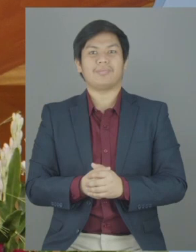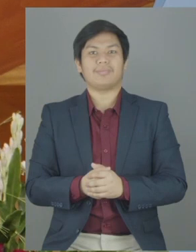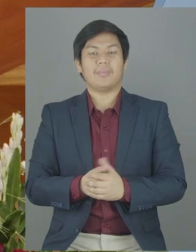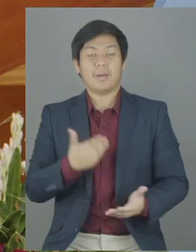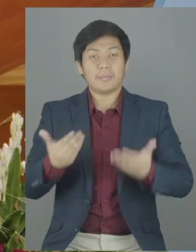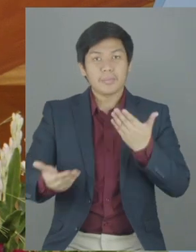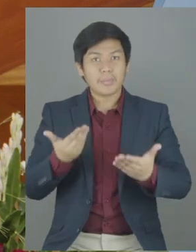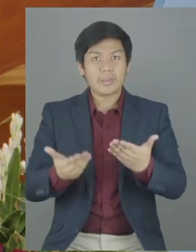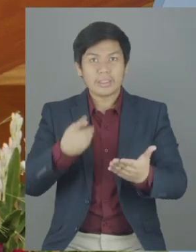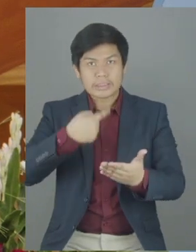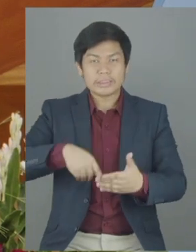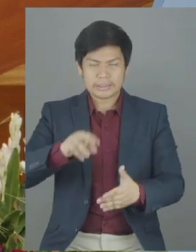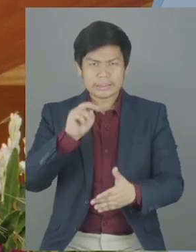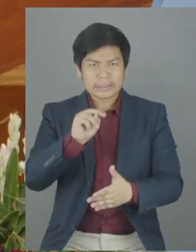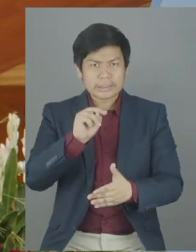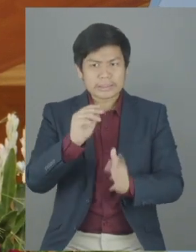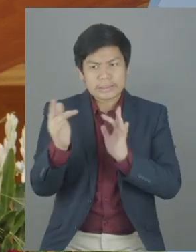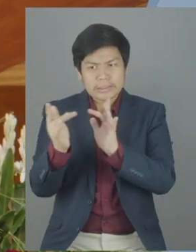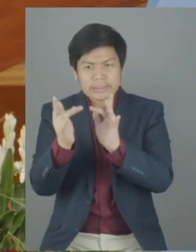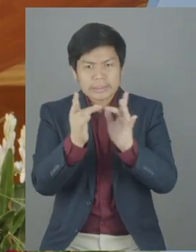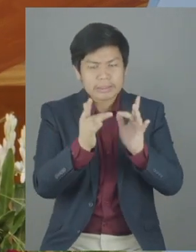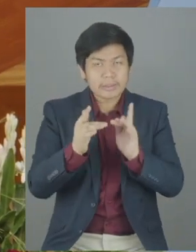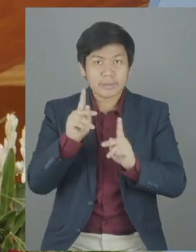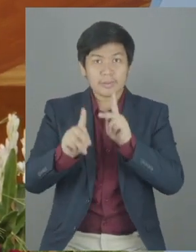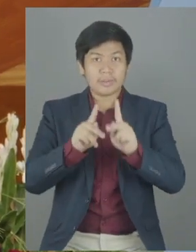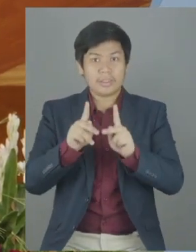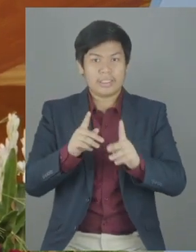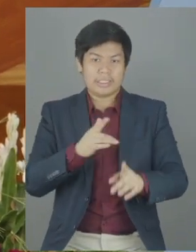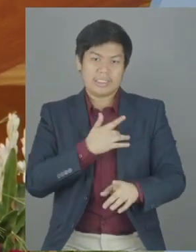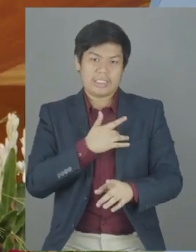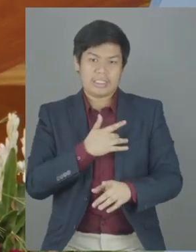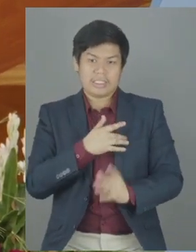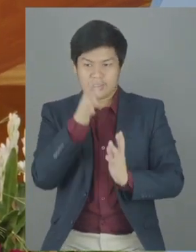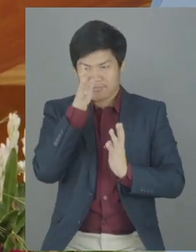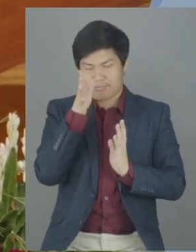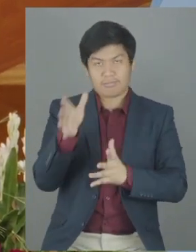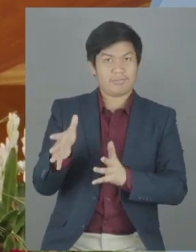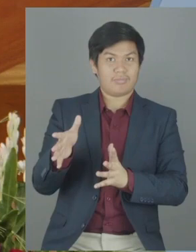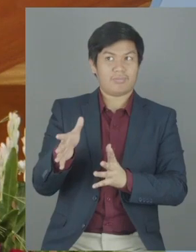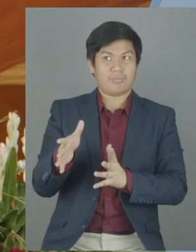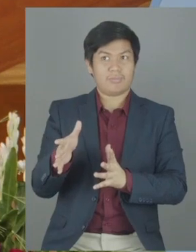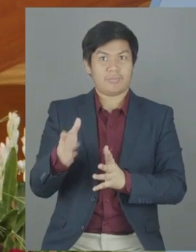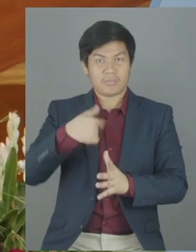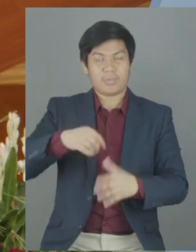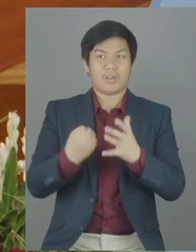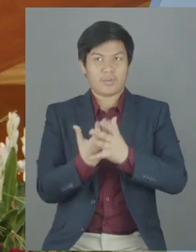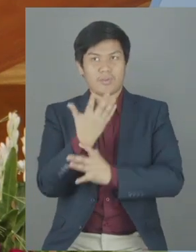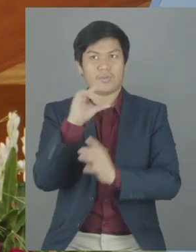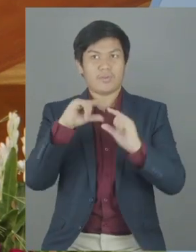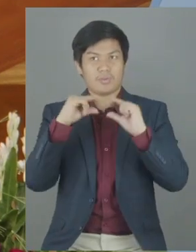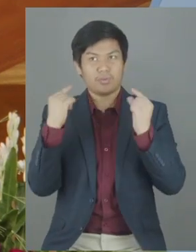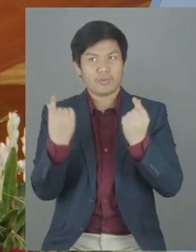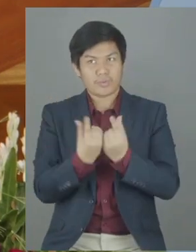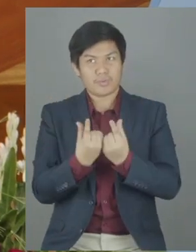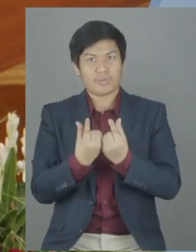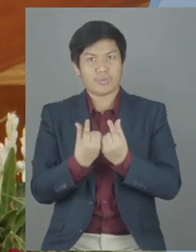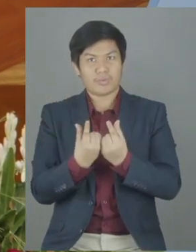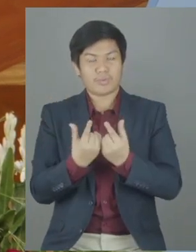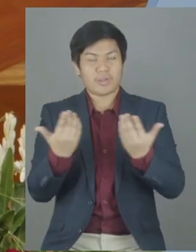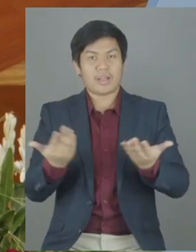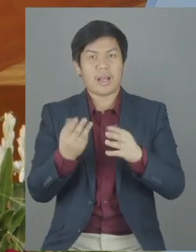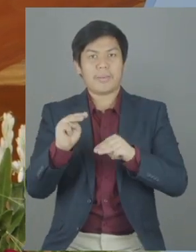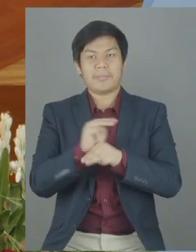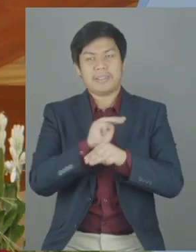Maybe we have to also contact people who felt alienated in our growth groups, in our gatherings, in our